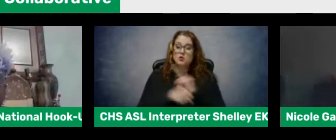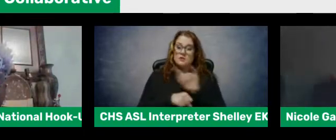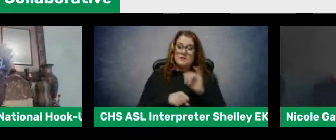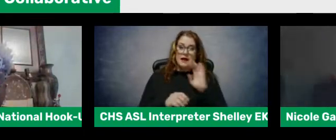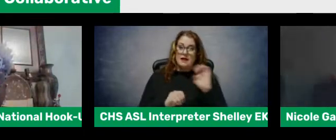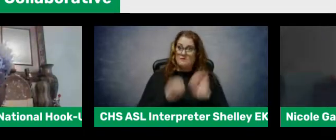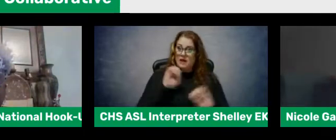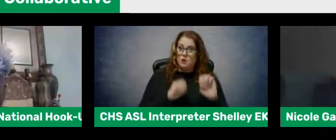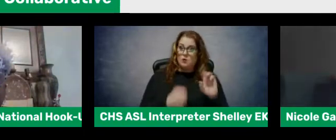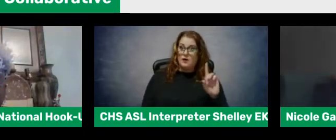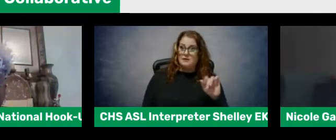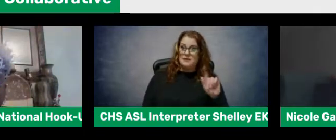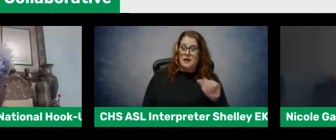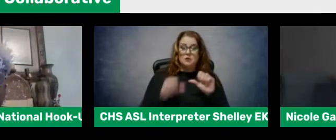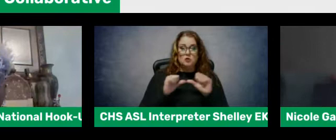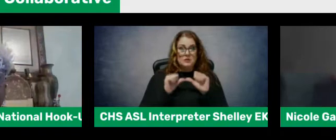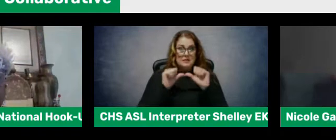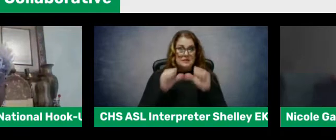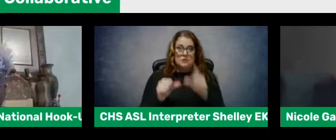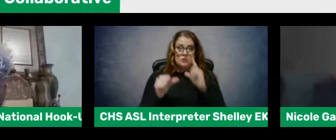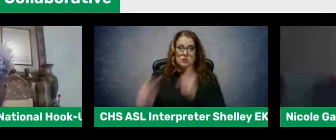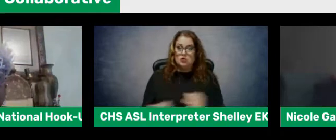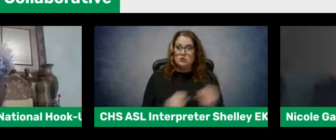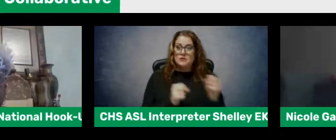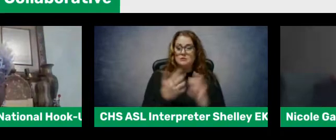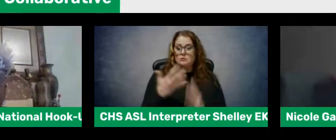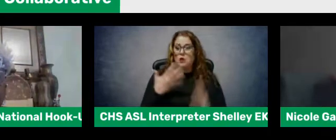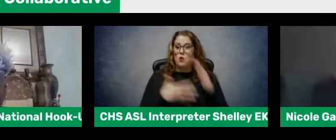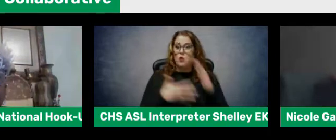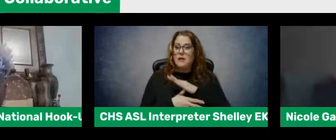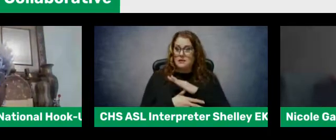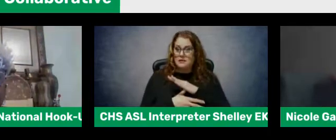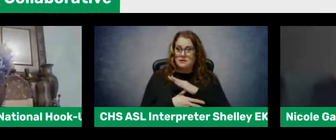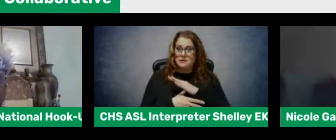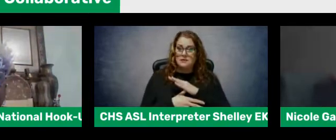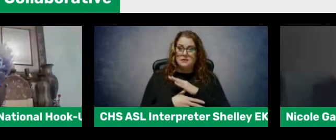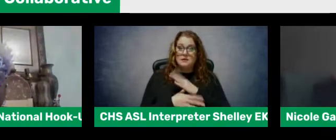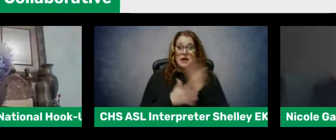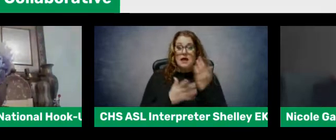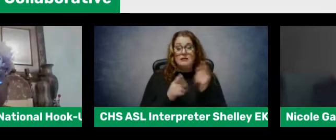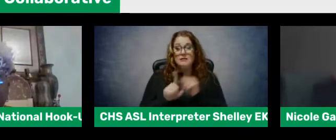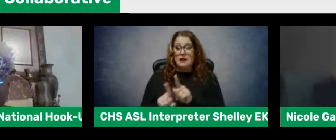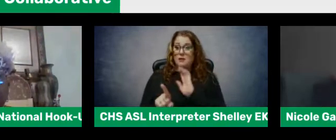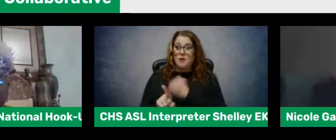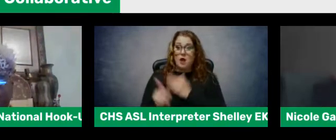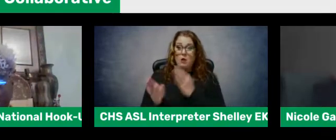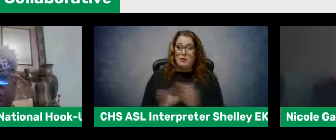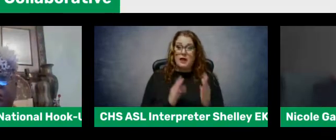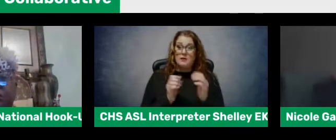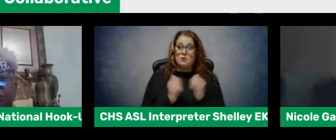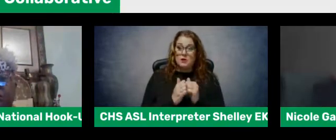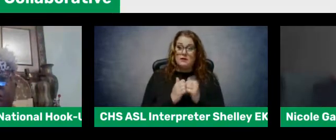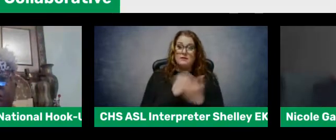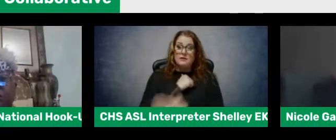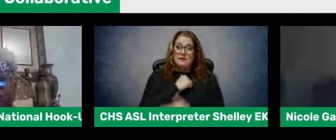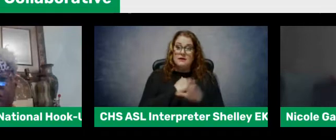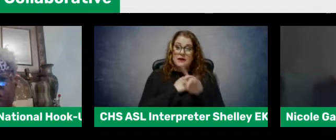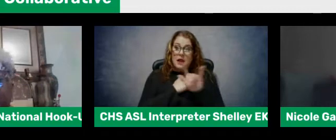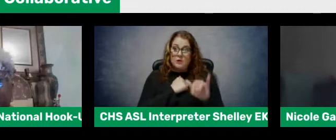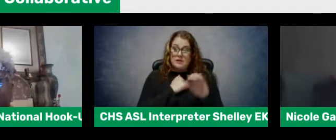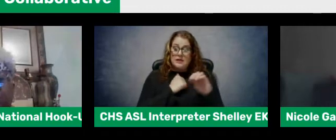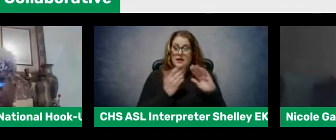evaluation data to continue to strategically prioritize and aligning our plans with the county and city